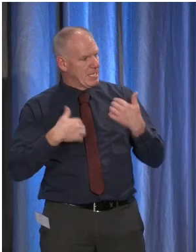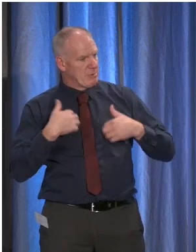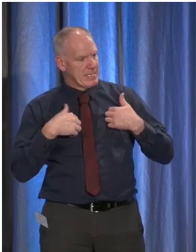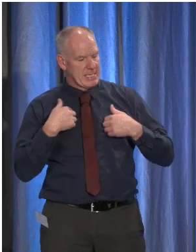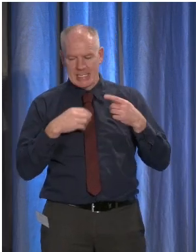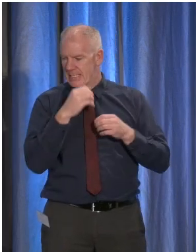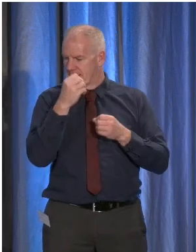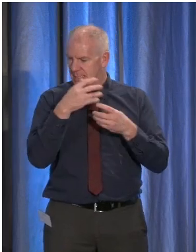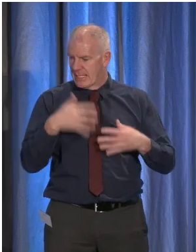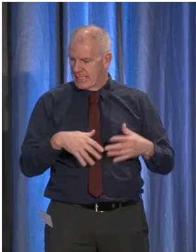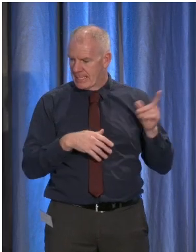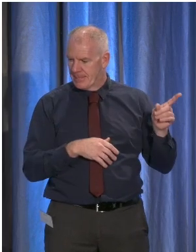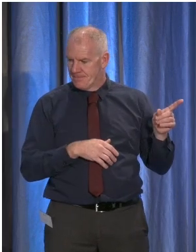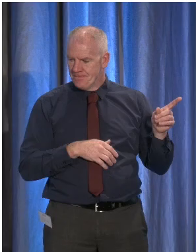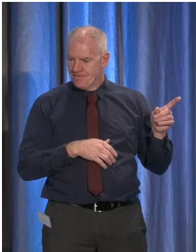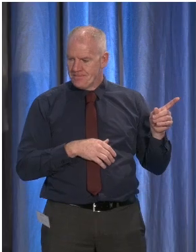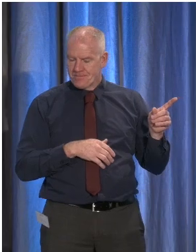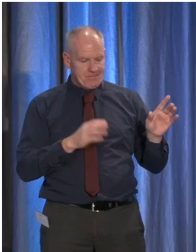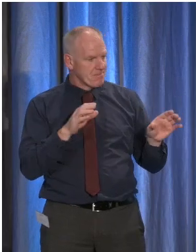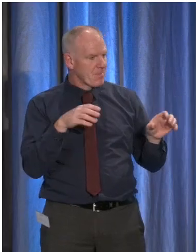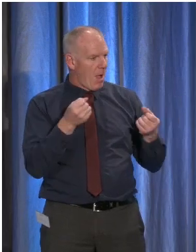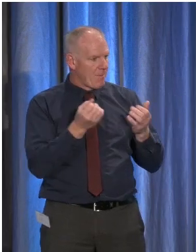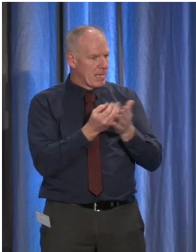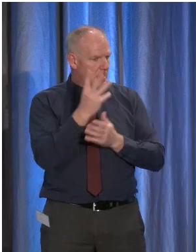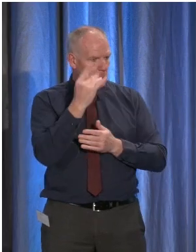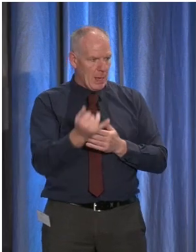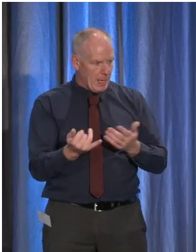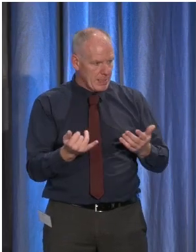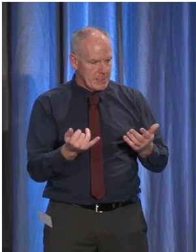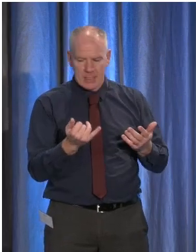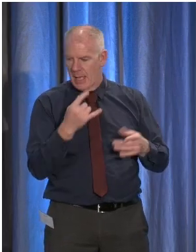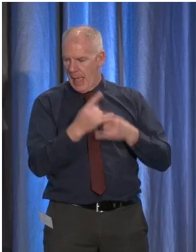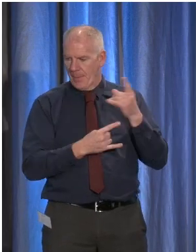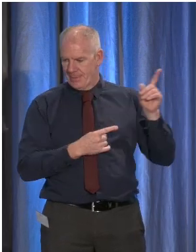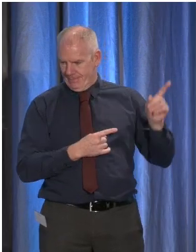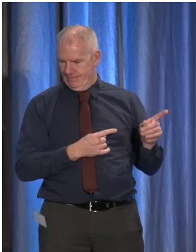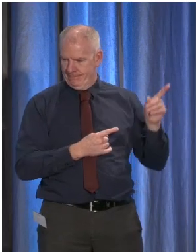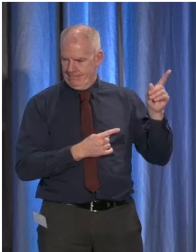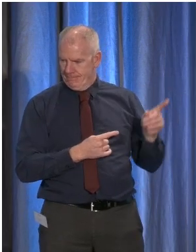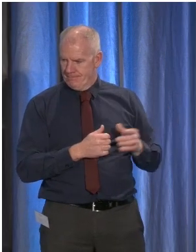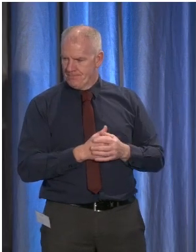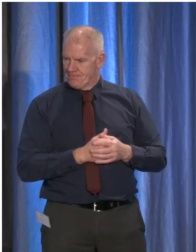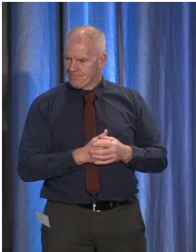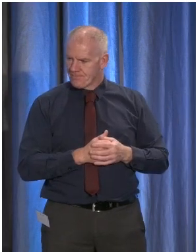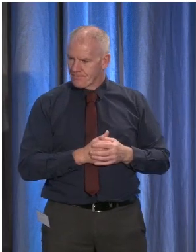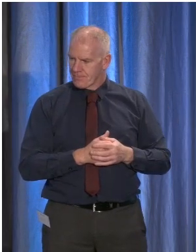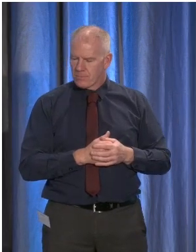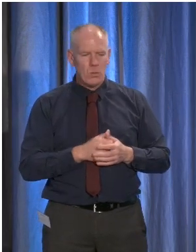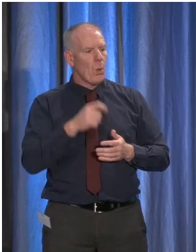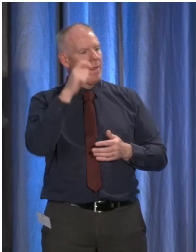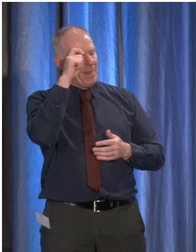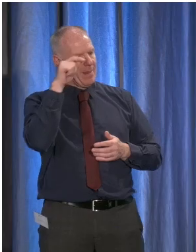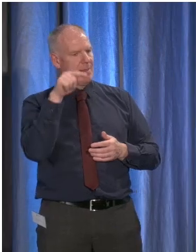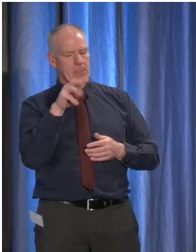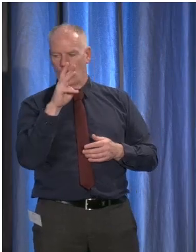finding, but we've tried to offer some explanations for why this might be. We think that this